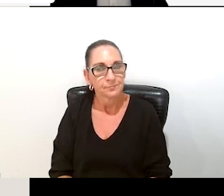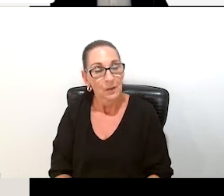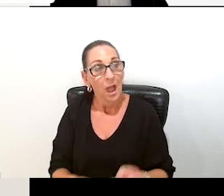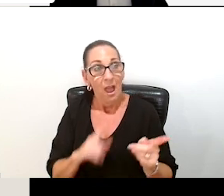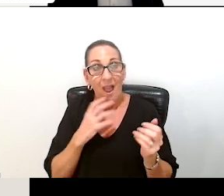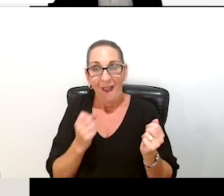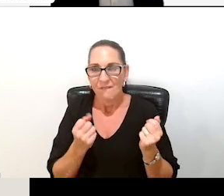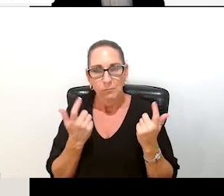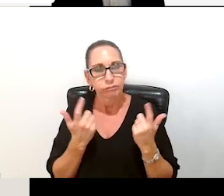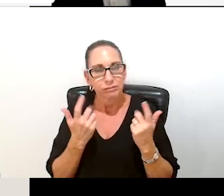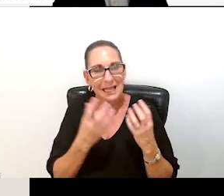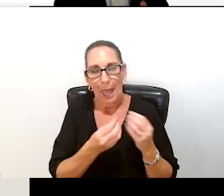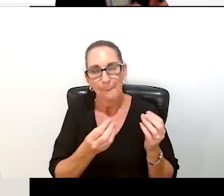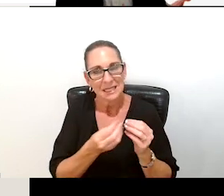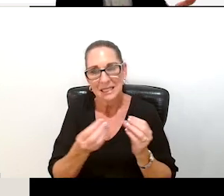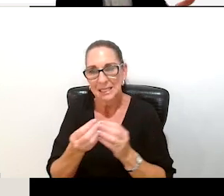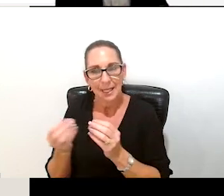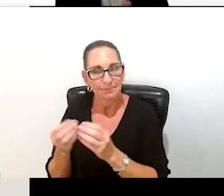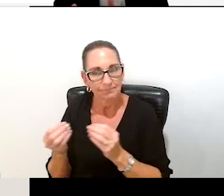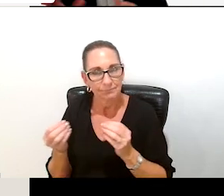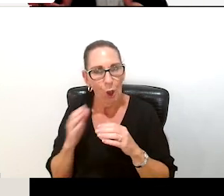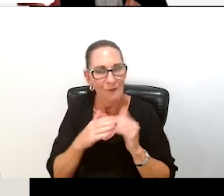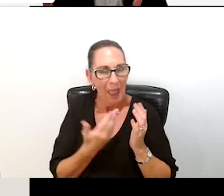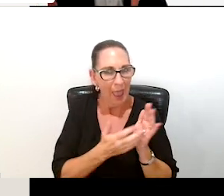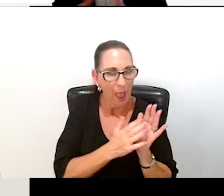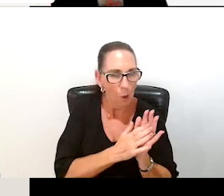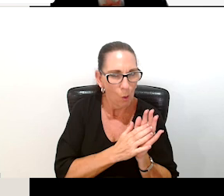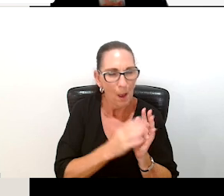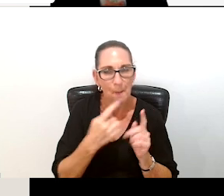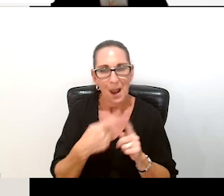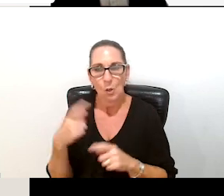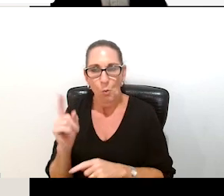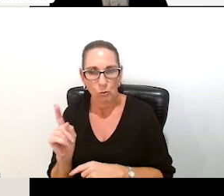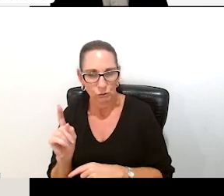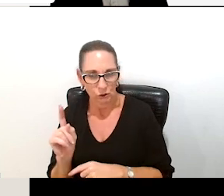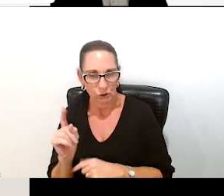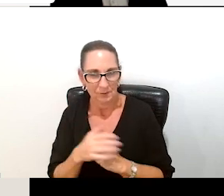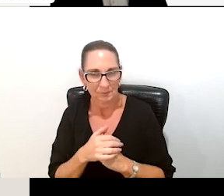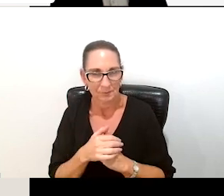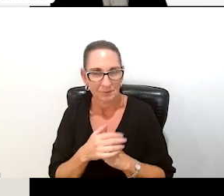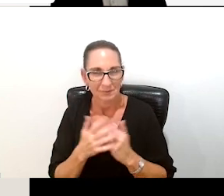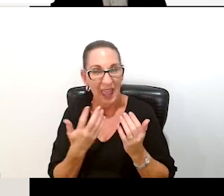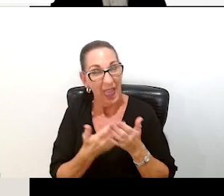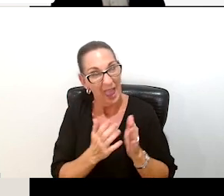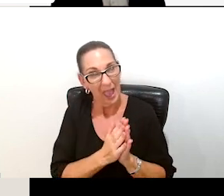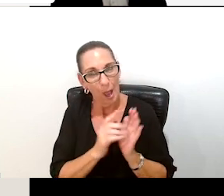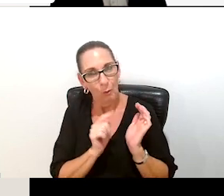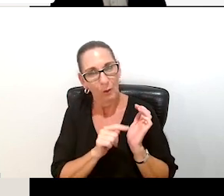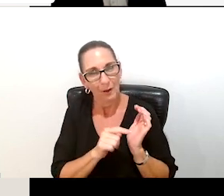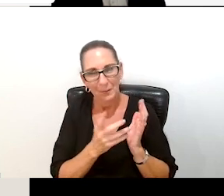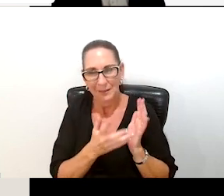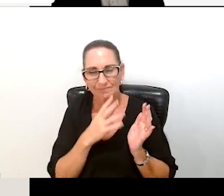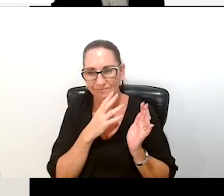area. We have gaps about the how and gaps about the what. The gaps about the how are really how